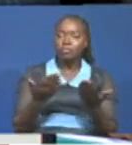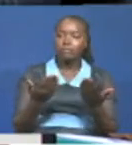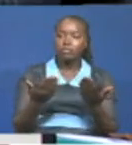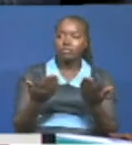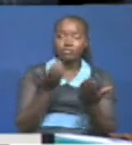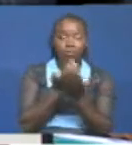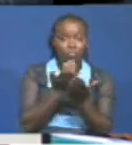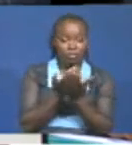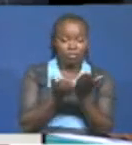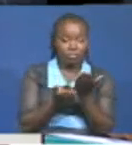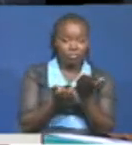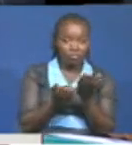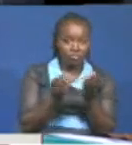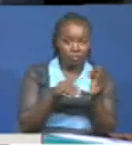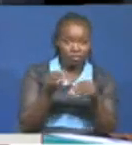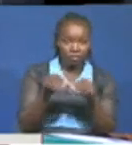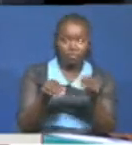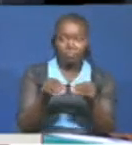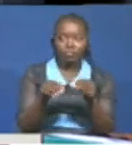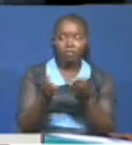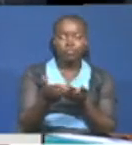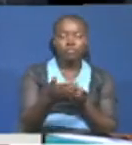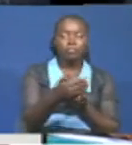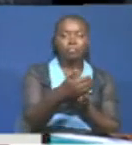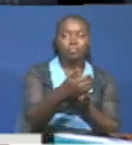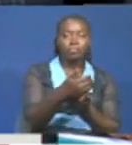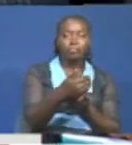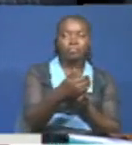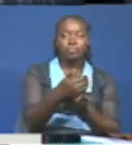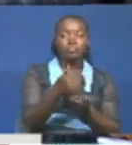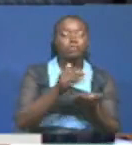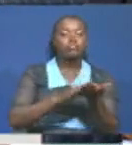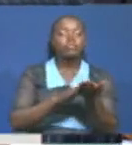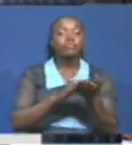we had collected, at that point, we made the recommendations.